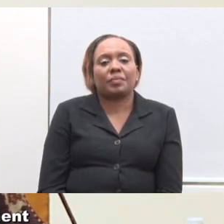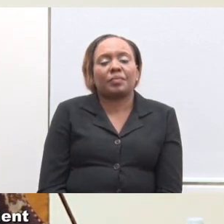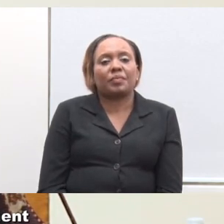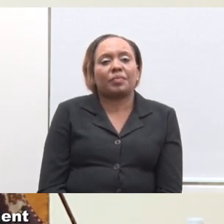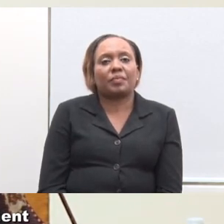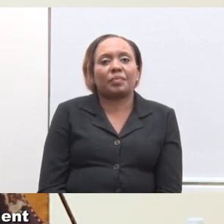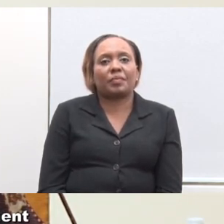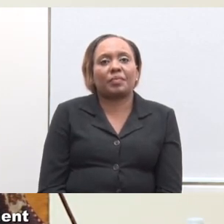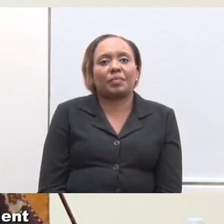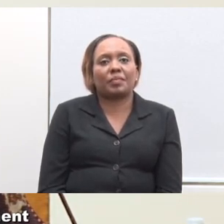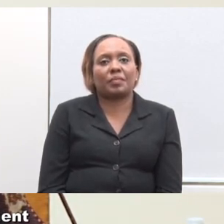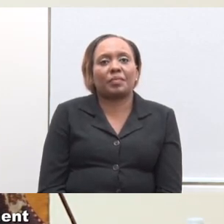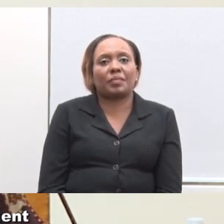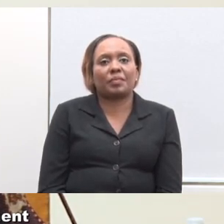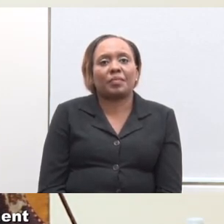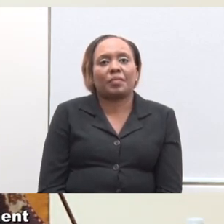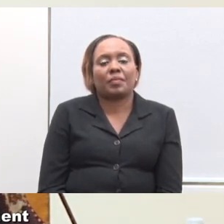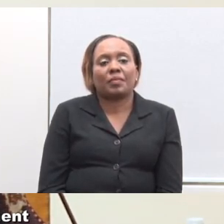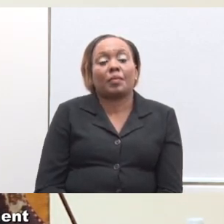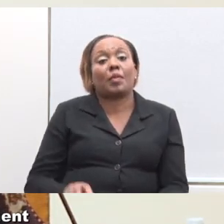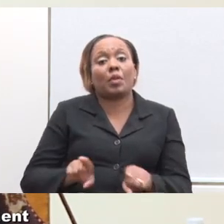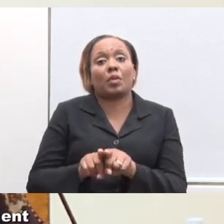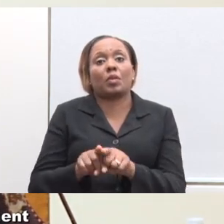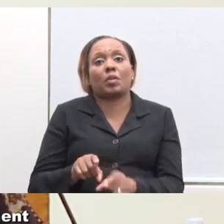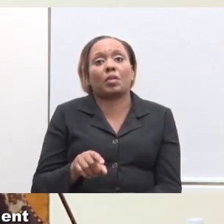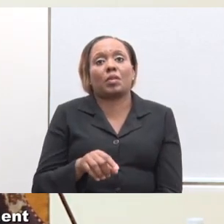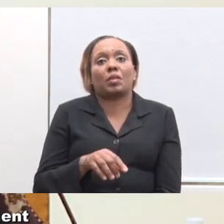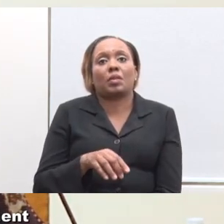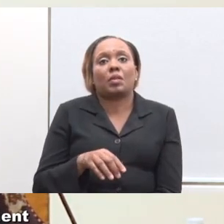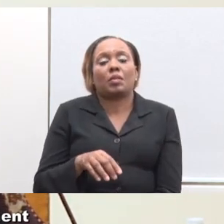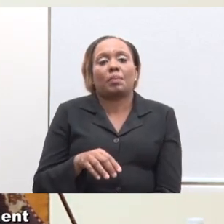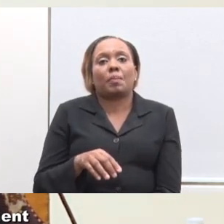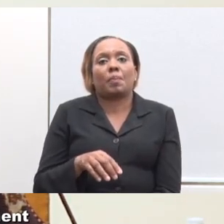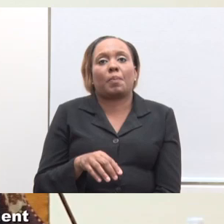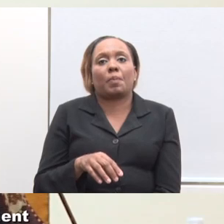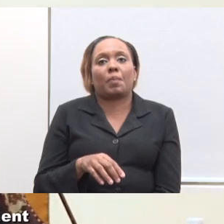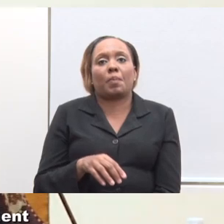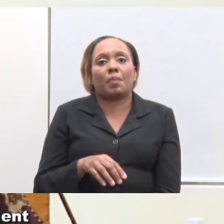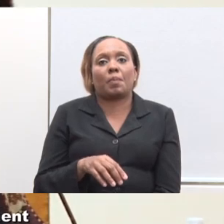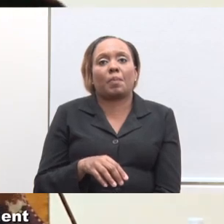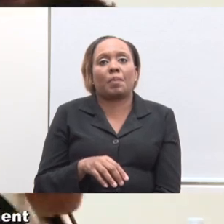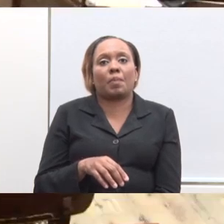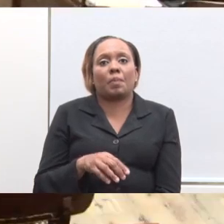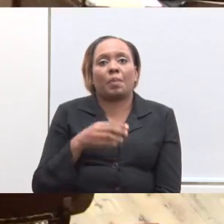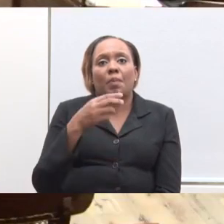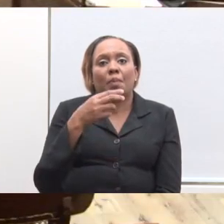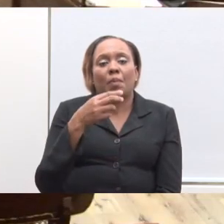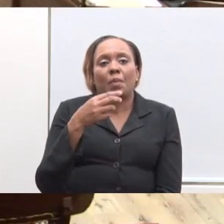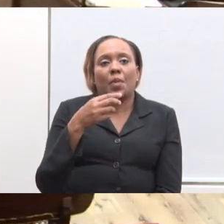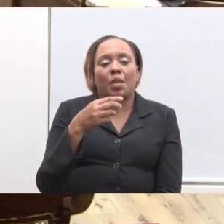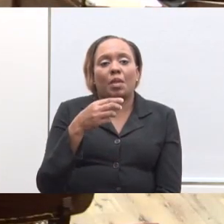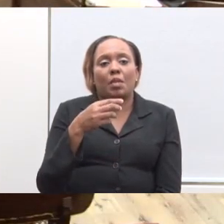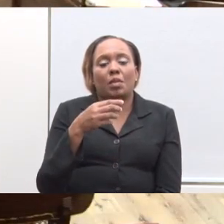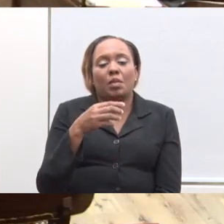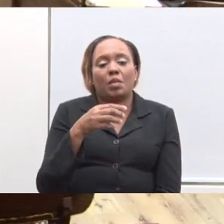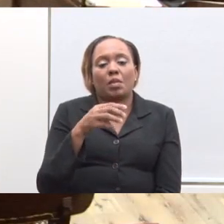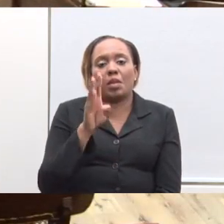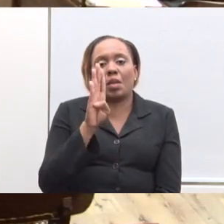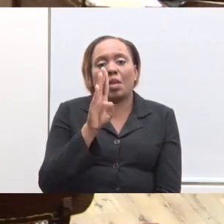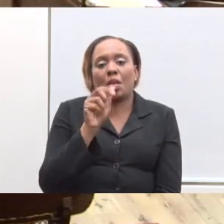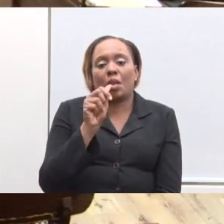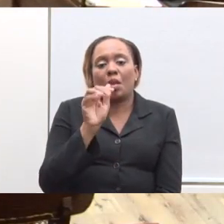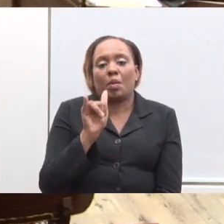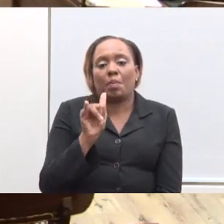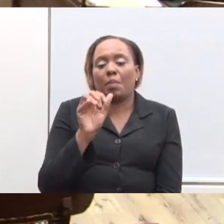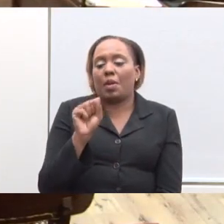the Hyatt Ziva project on Bay Street, which has been the subject of some controversy, will also go forward because they also